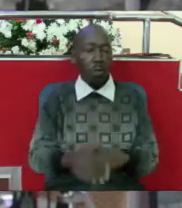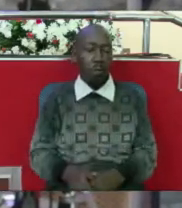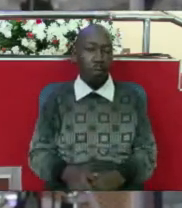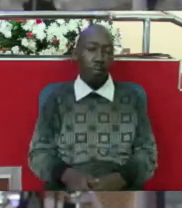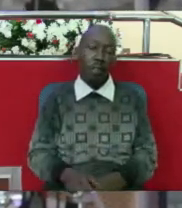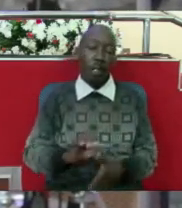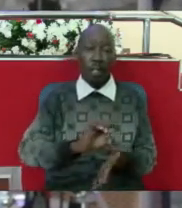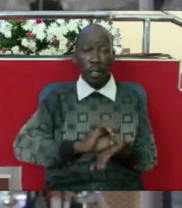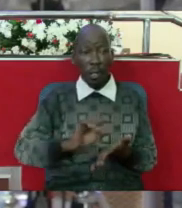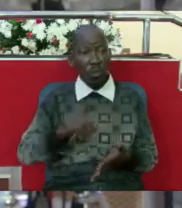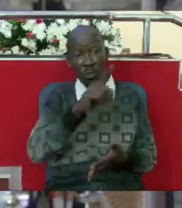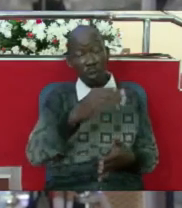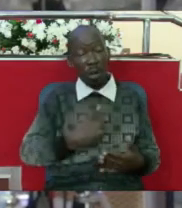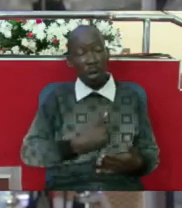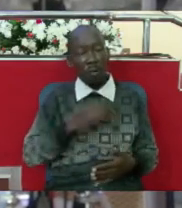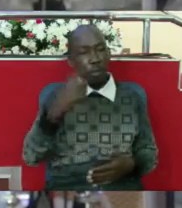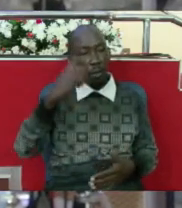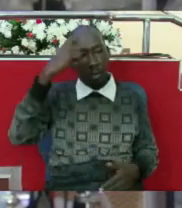except that you have the integrity